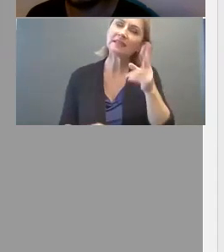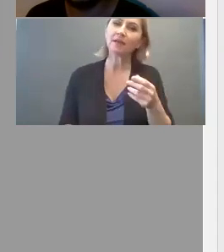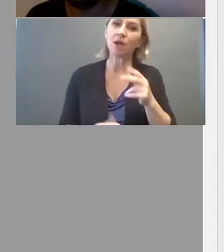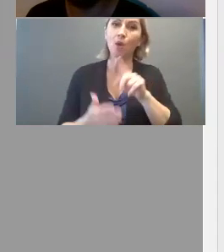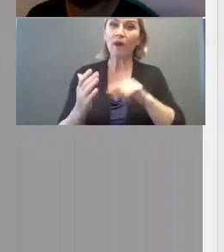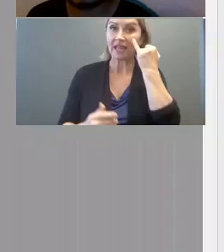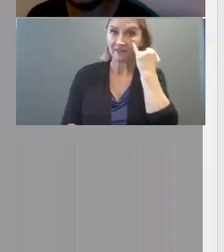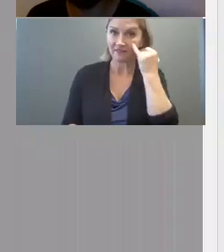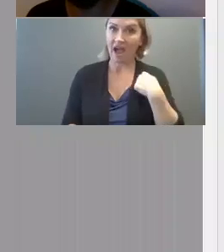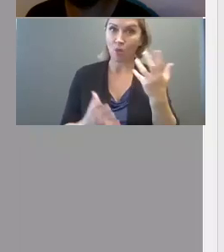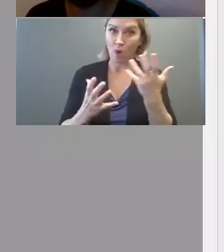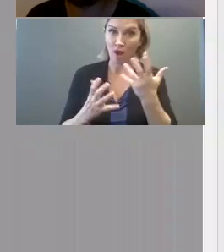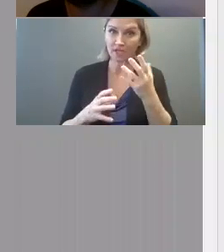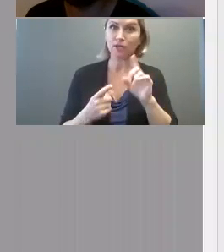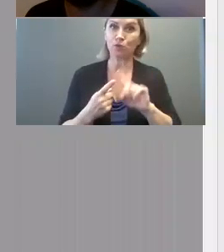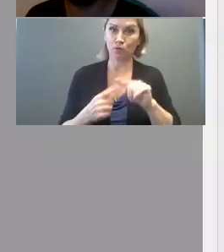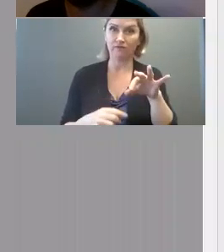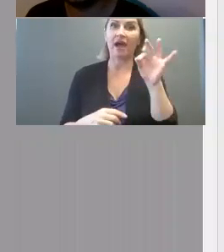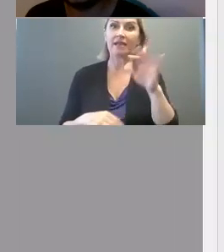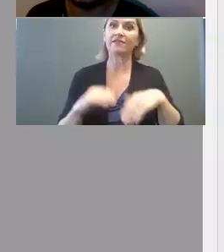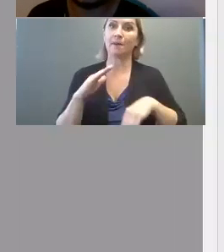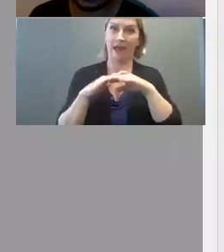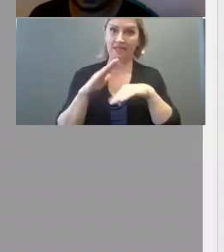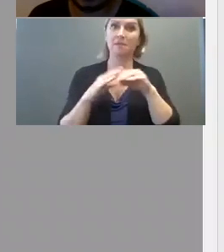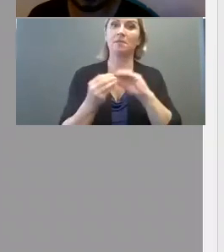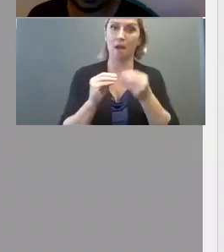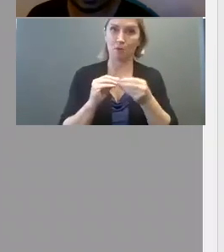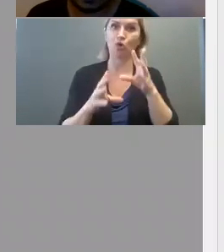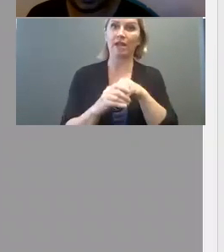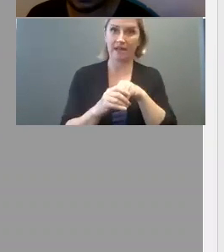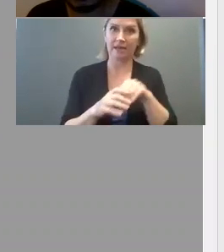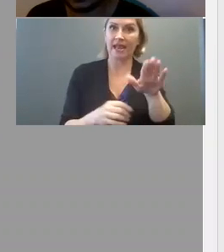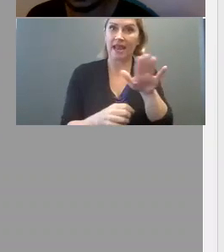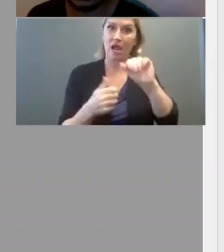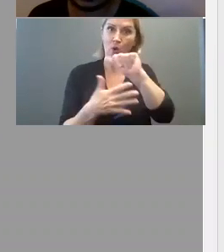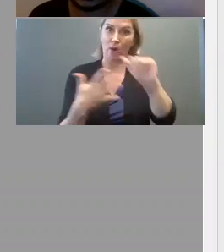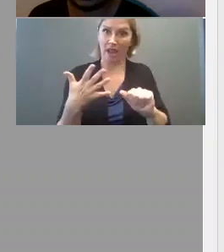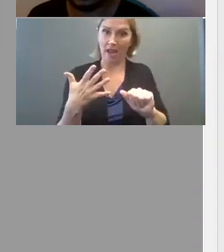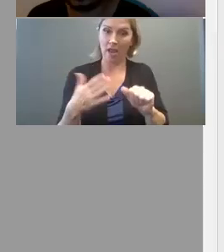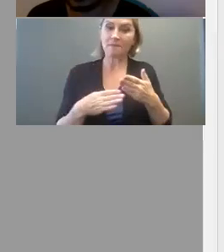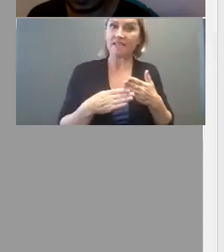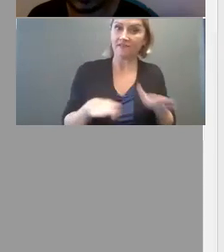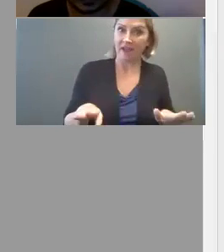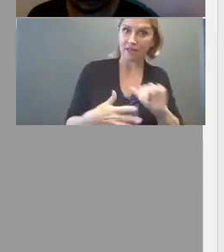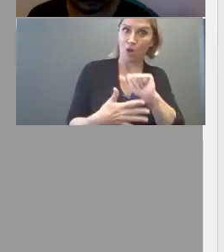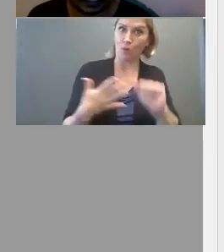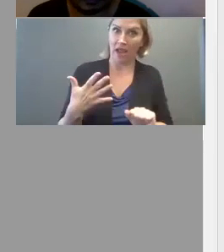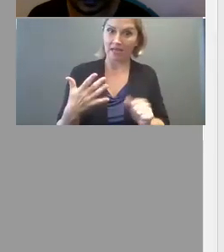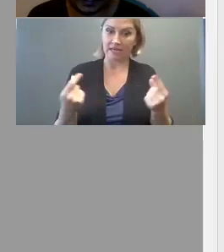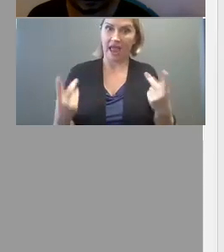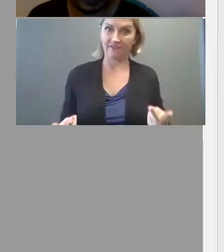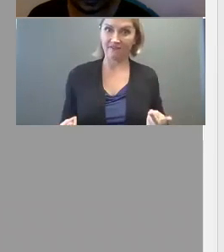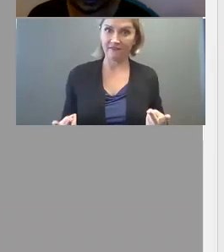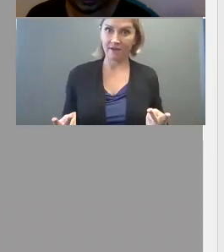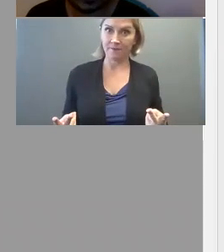if I wanted to find the maximum number in an array by dividing the array into 2 halves